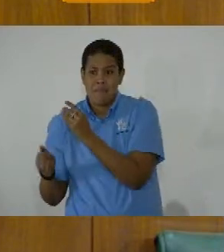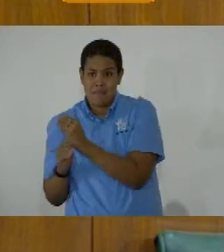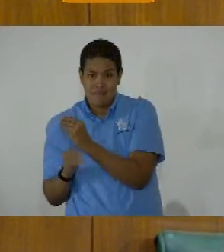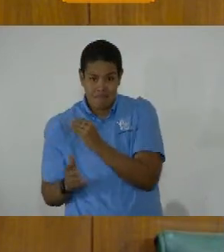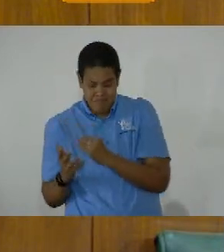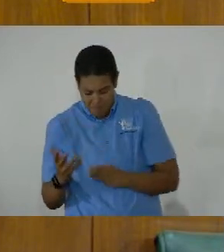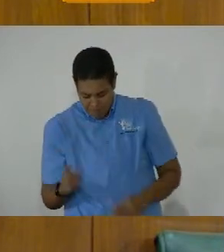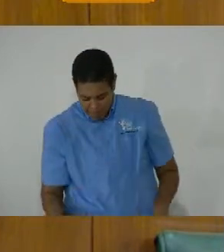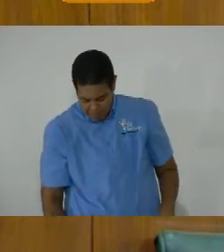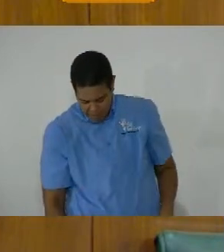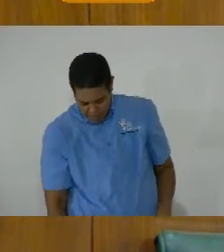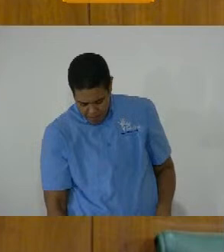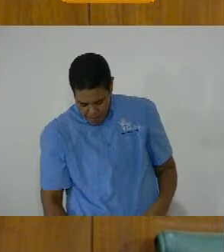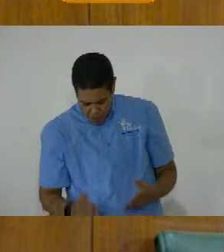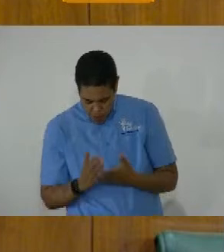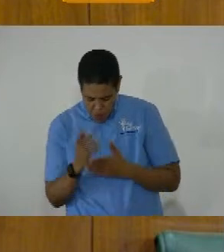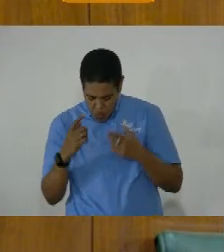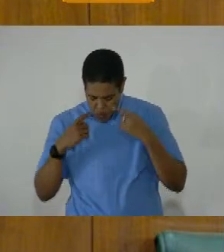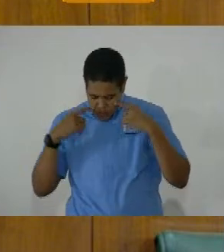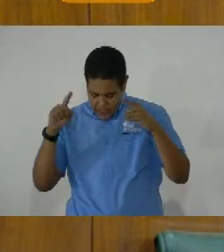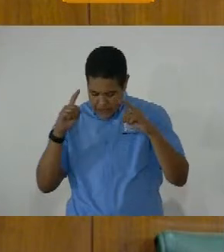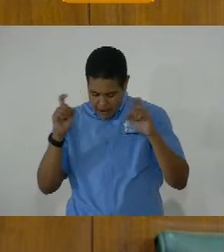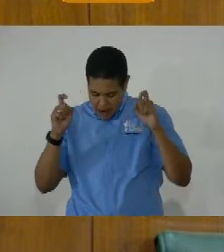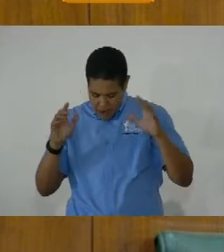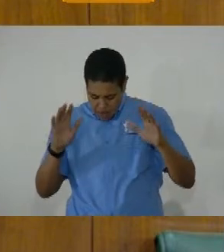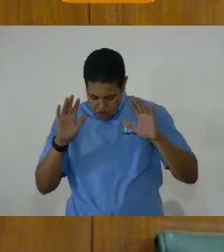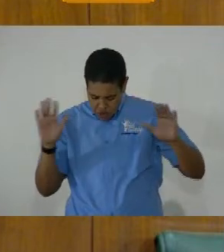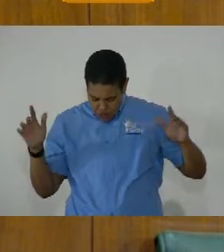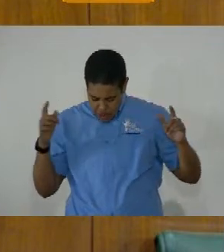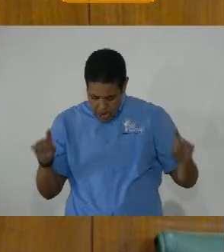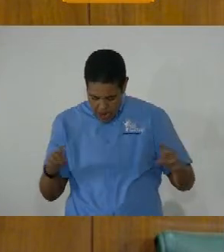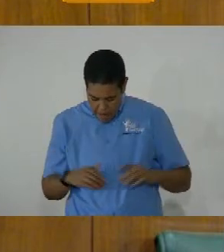names by successive administrations.